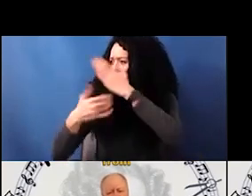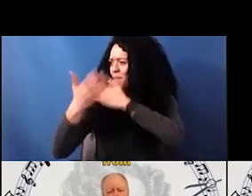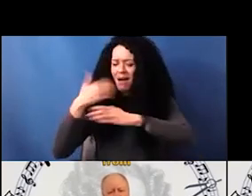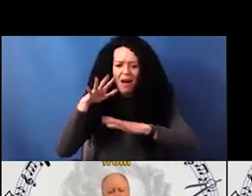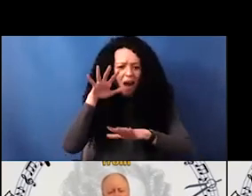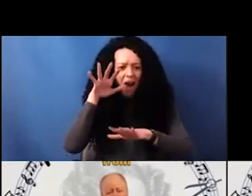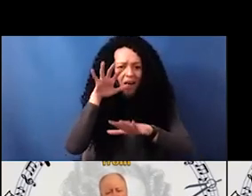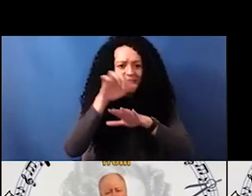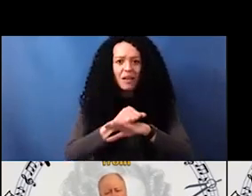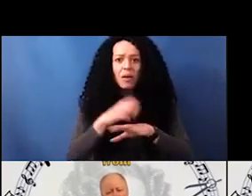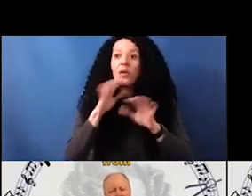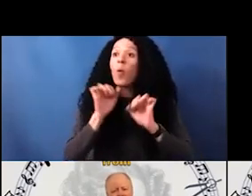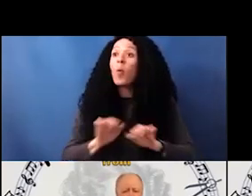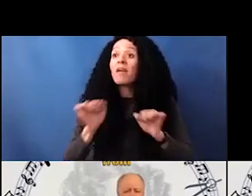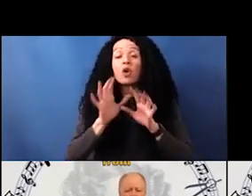the past. Wait.